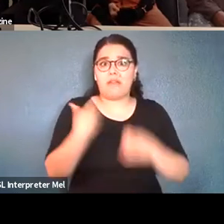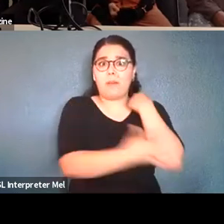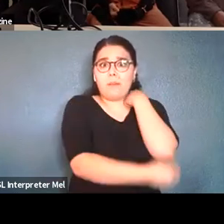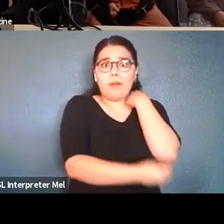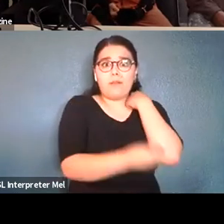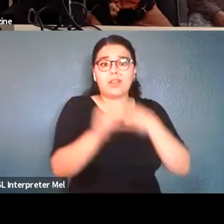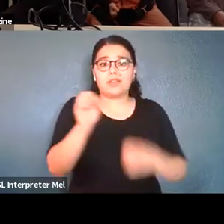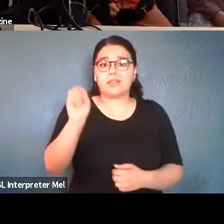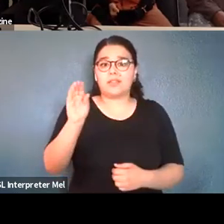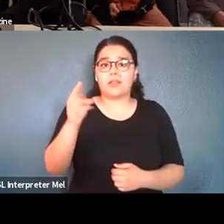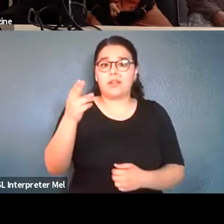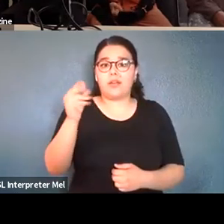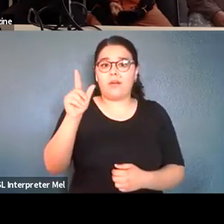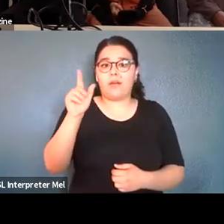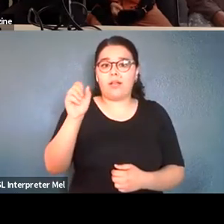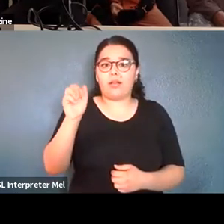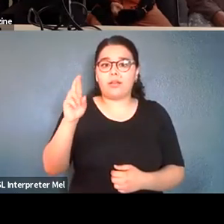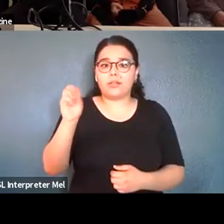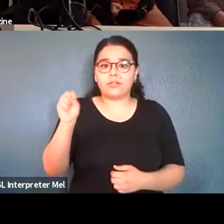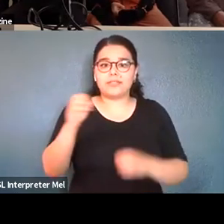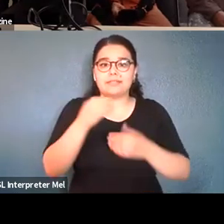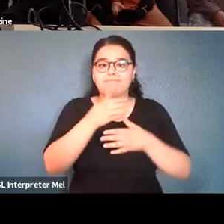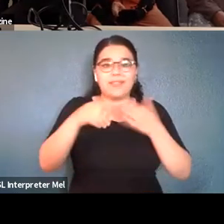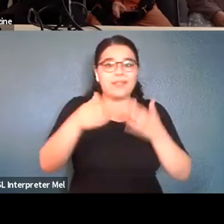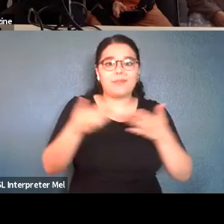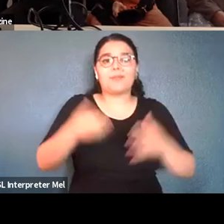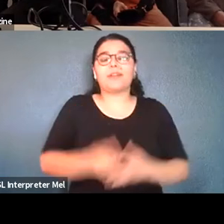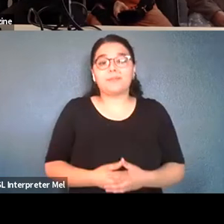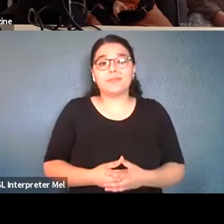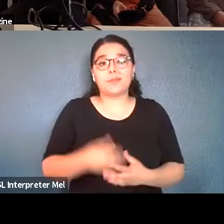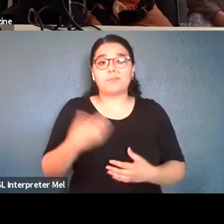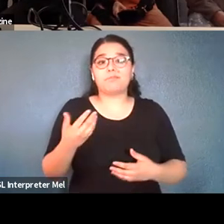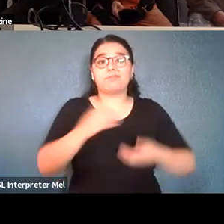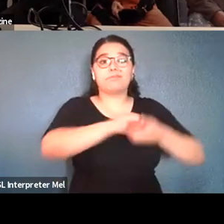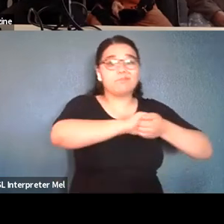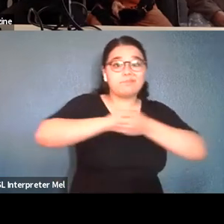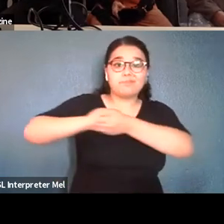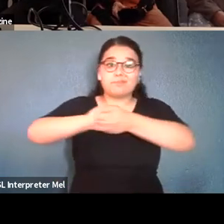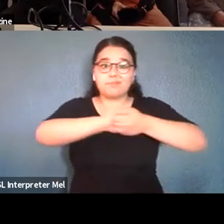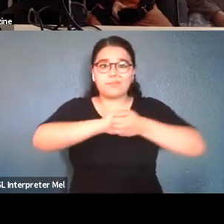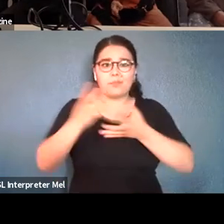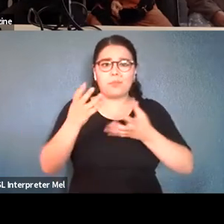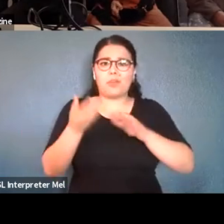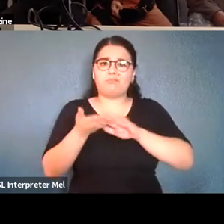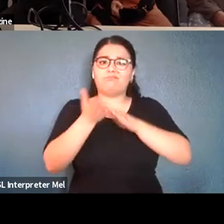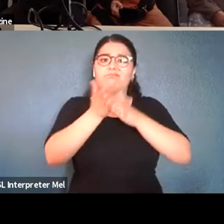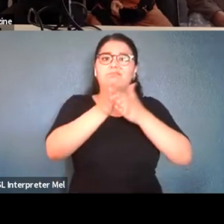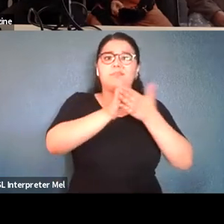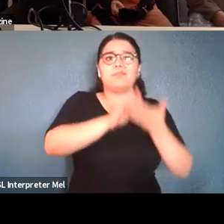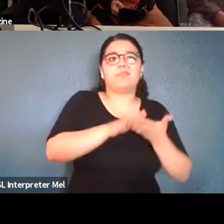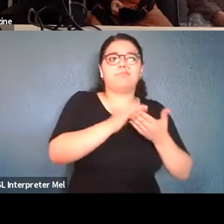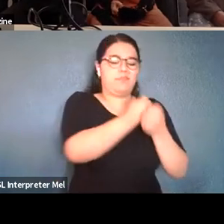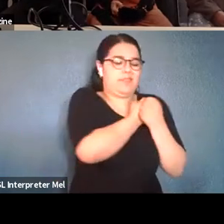New Future envisions where creative expression and abolition live hand in hand, transforming how we love and heal together.